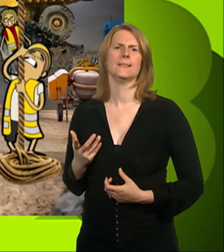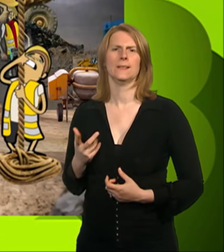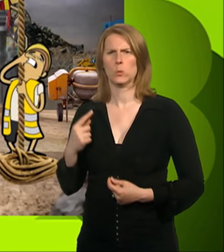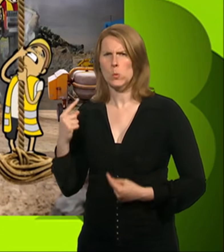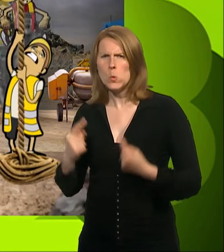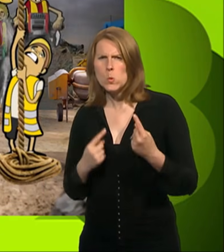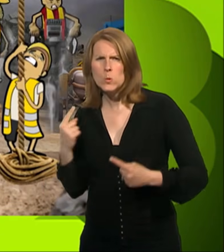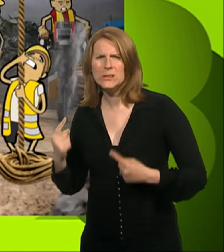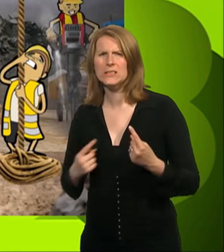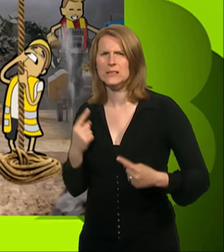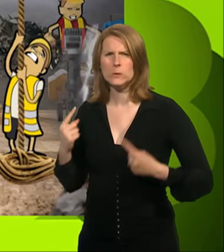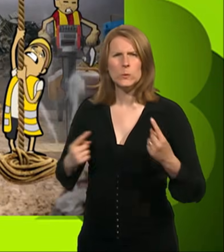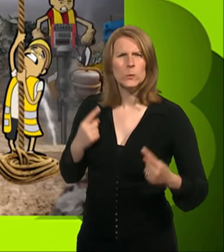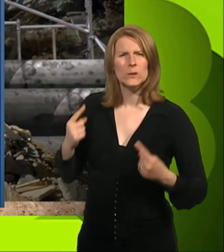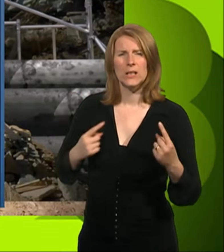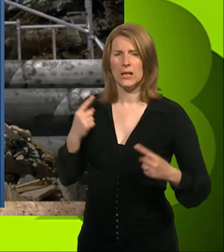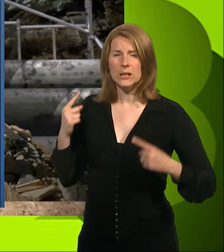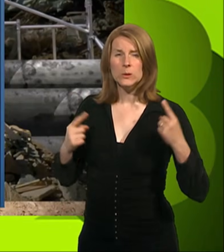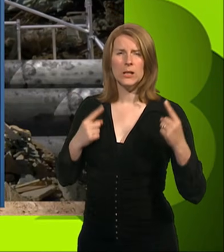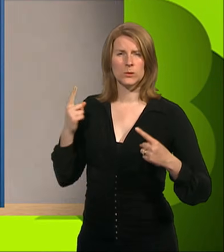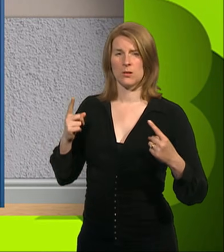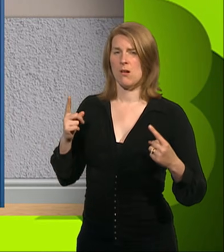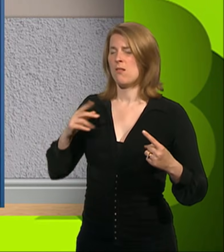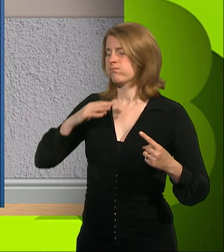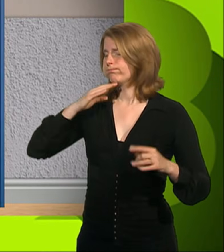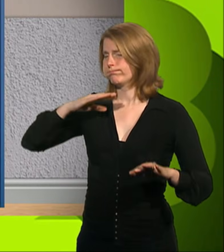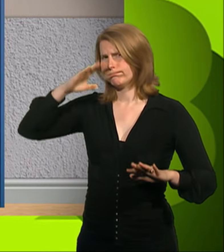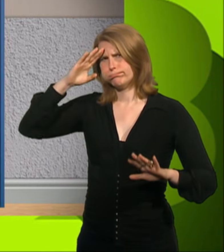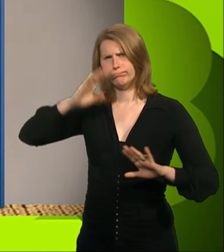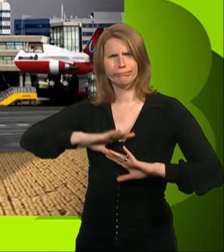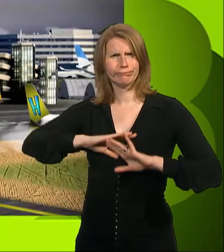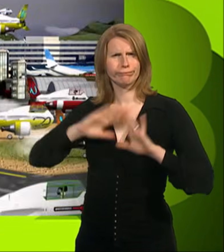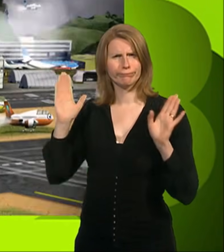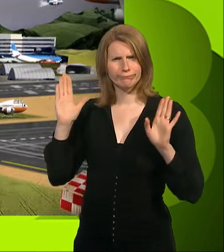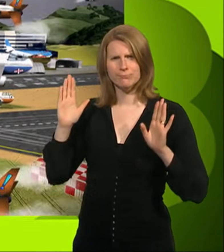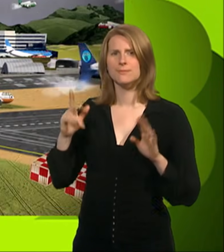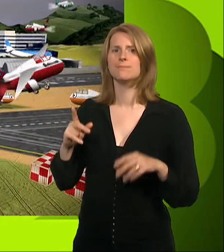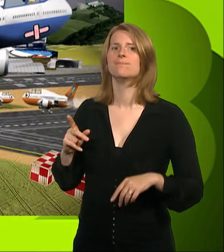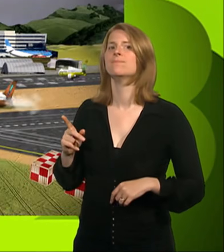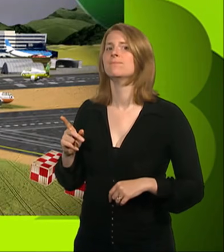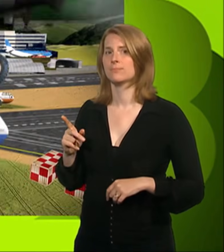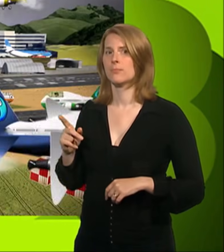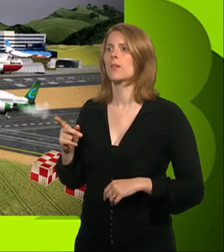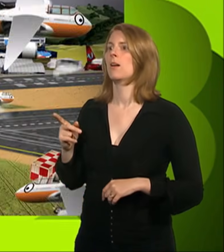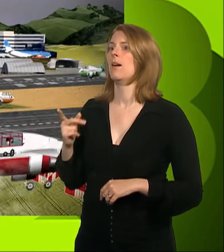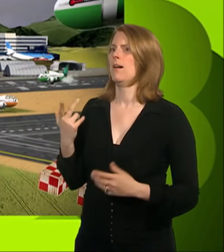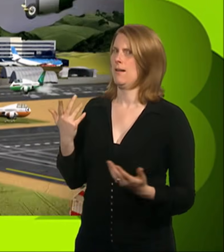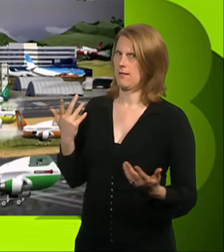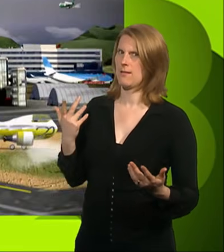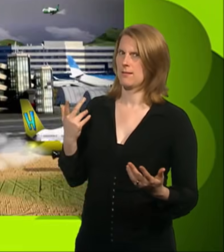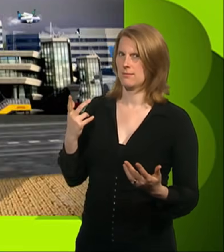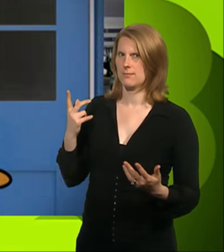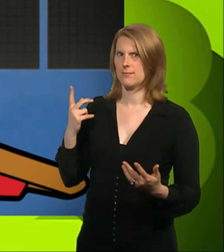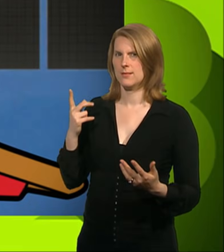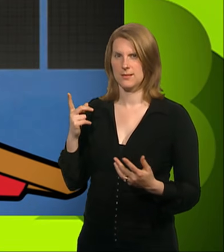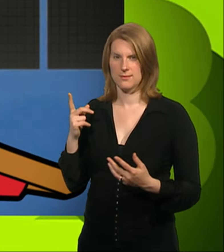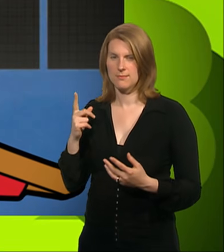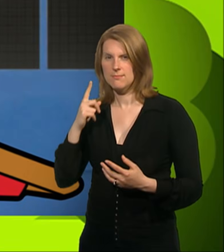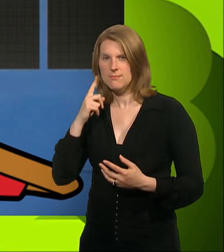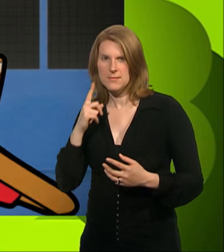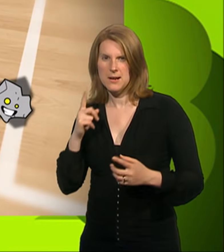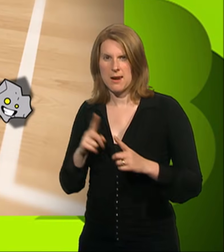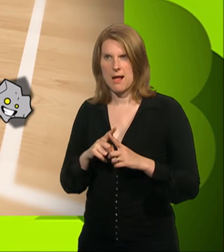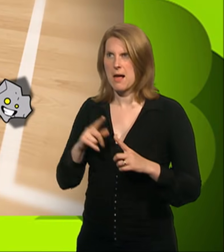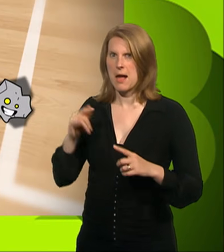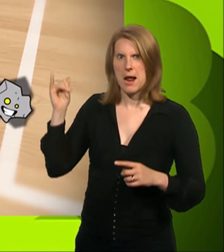fact, and the louder it got, the more fed up he became. I'm not surprised with all those aeroplanes. He just about had enough when